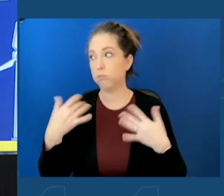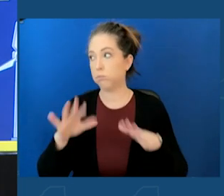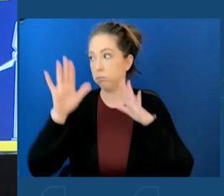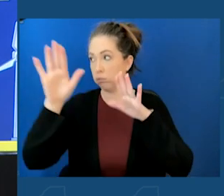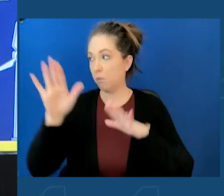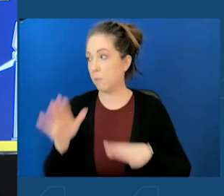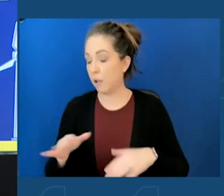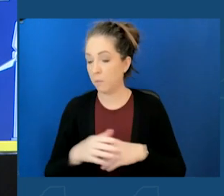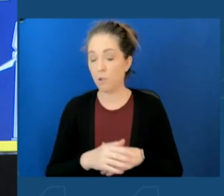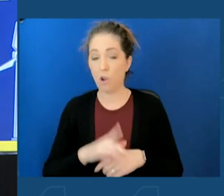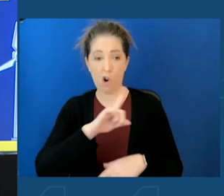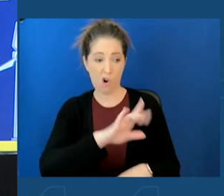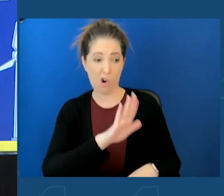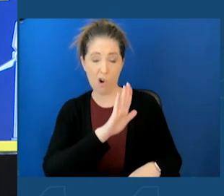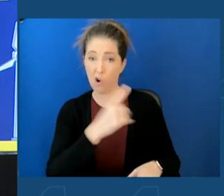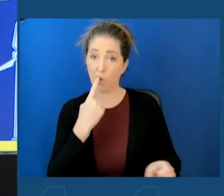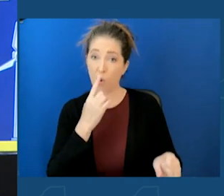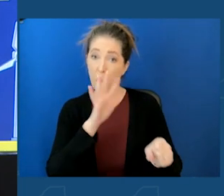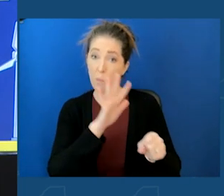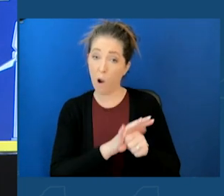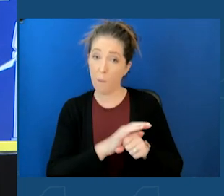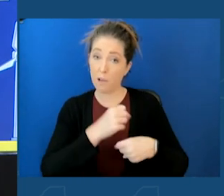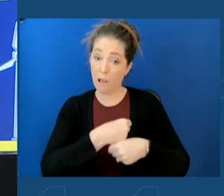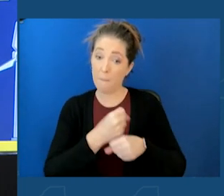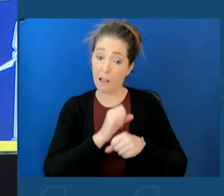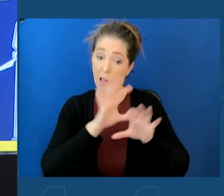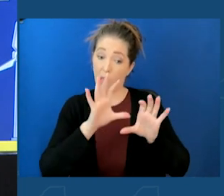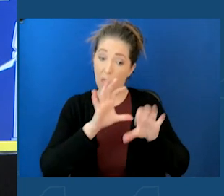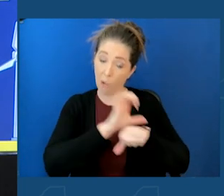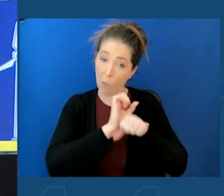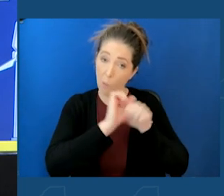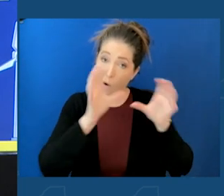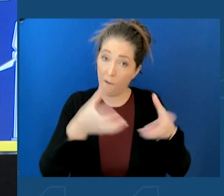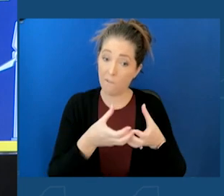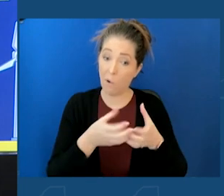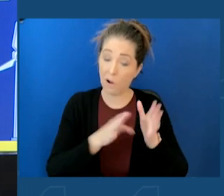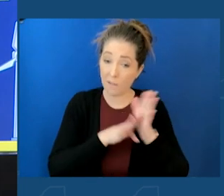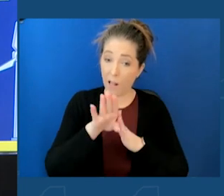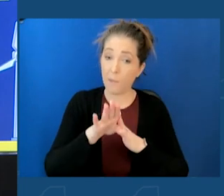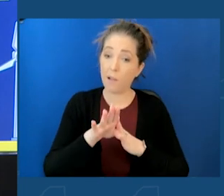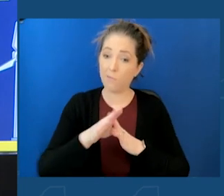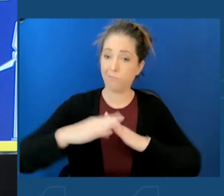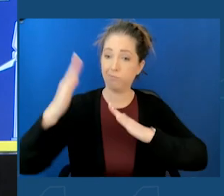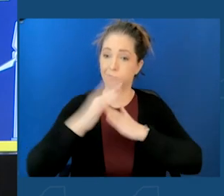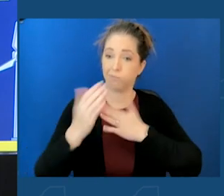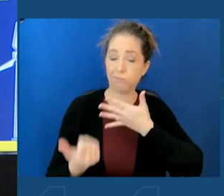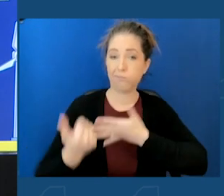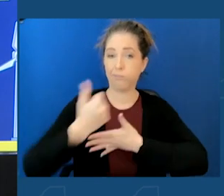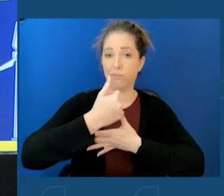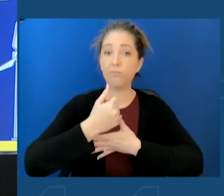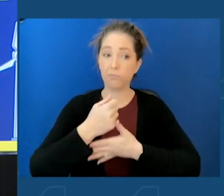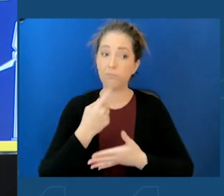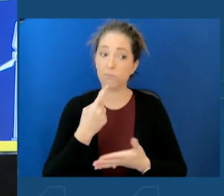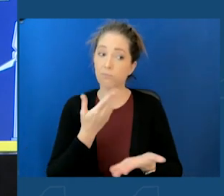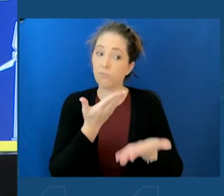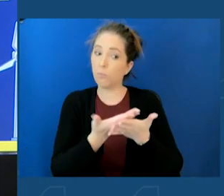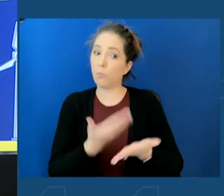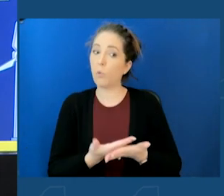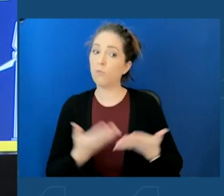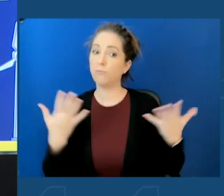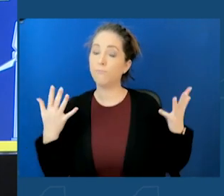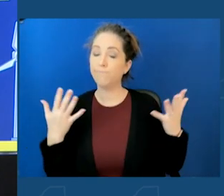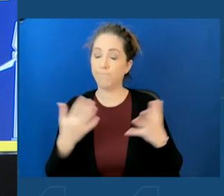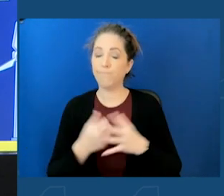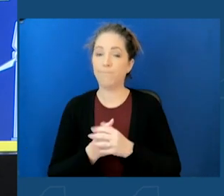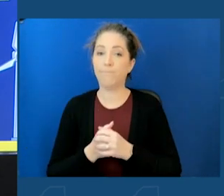on her promise of making the workforce development a top priority, and today she proved it. In addition to that, the conversations